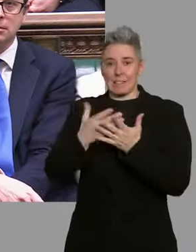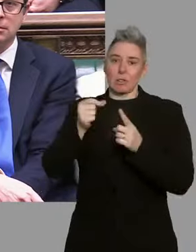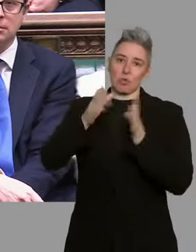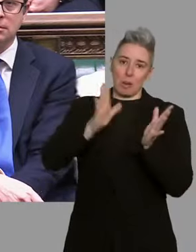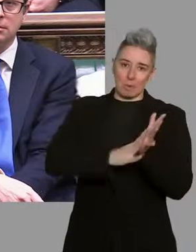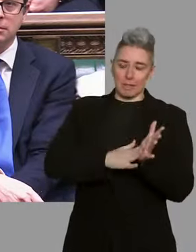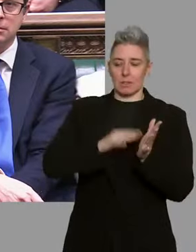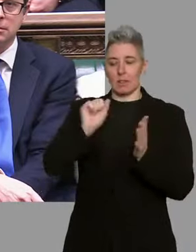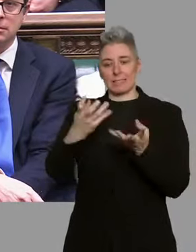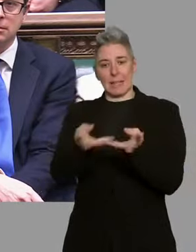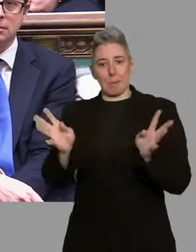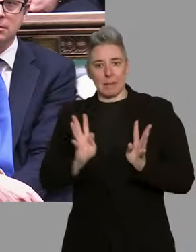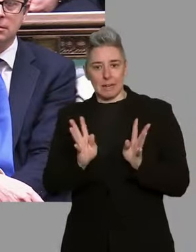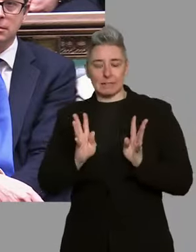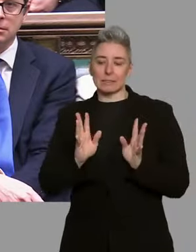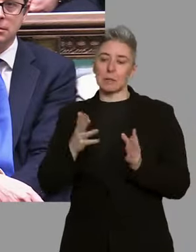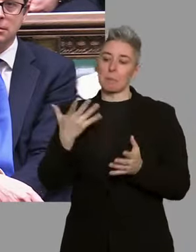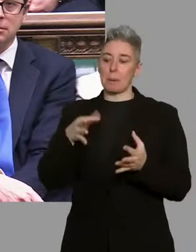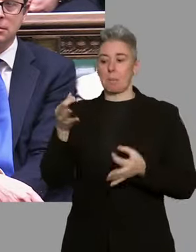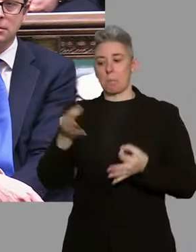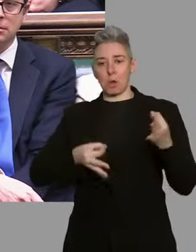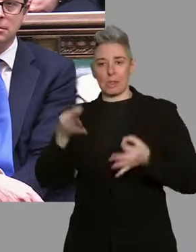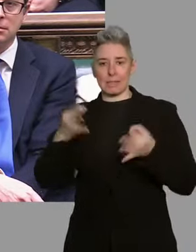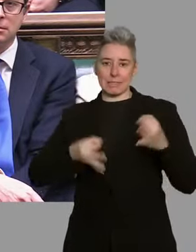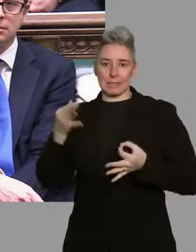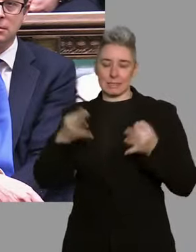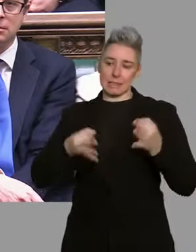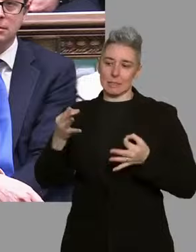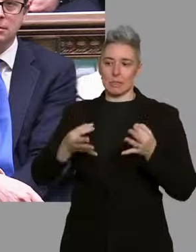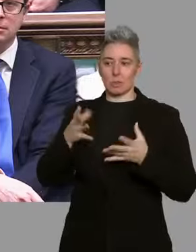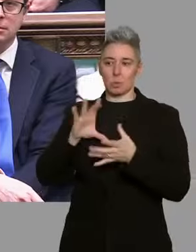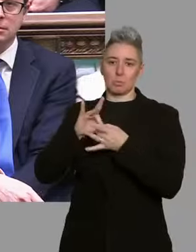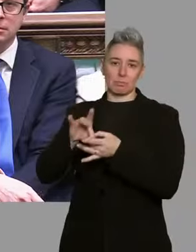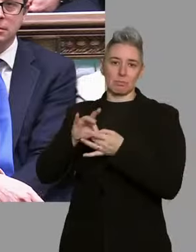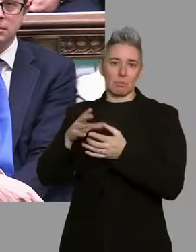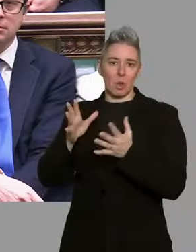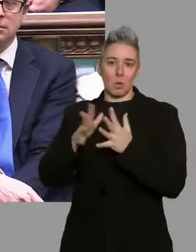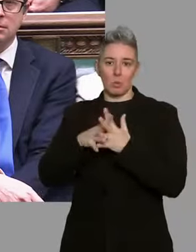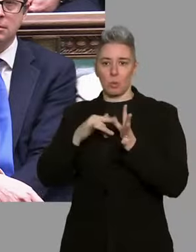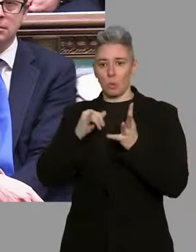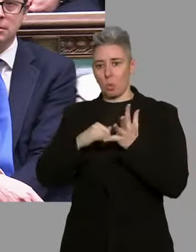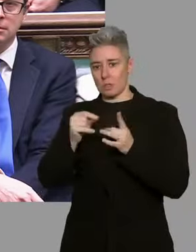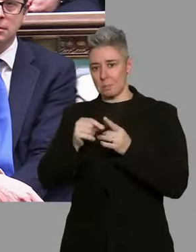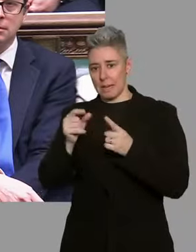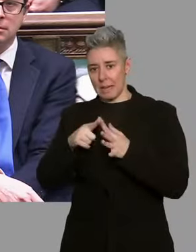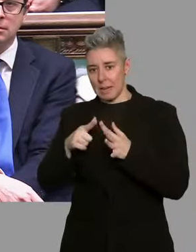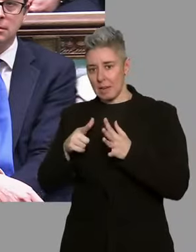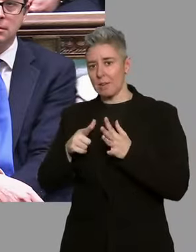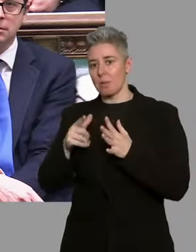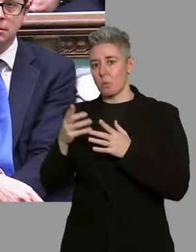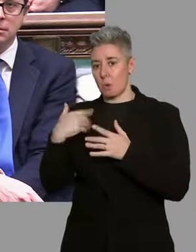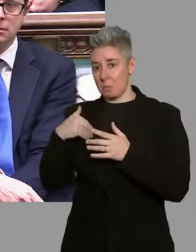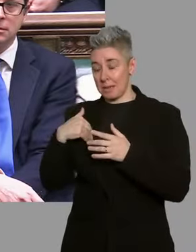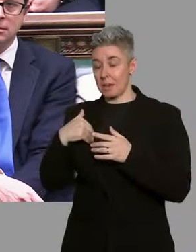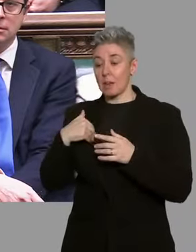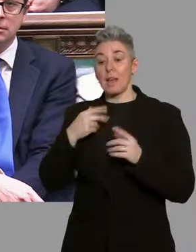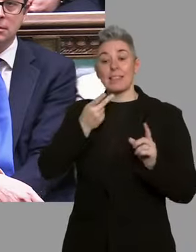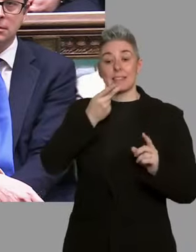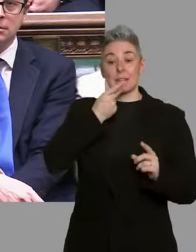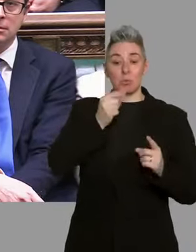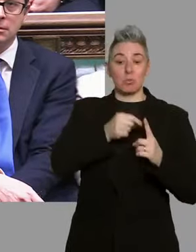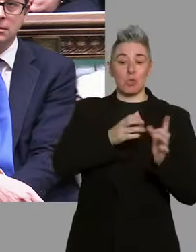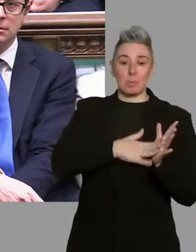women. The Deputy Prime Minister said Conservatives were stealing their pensions. She promised